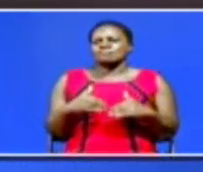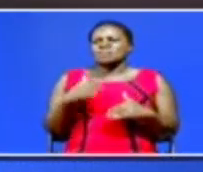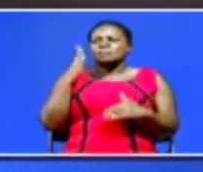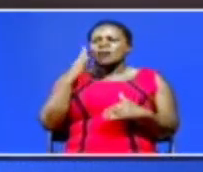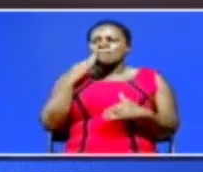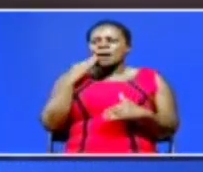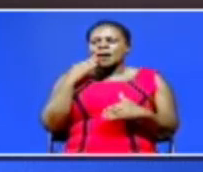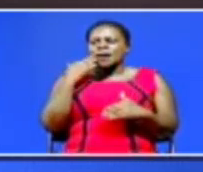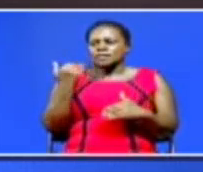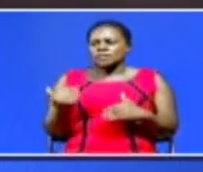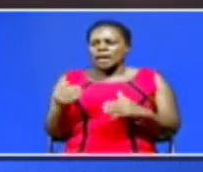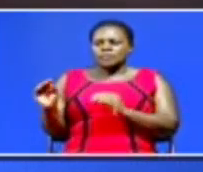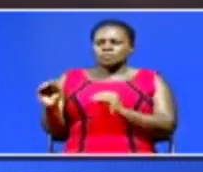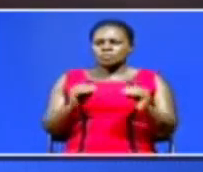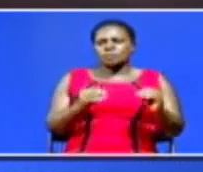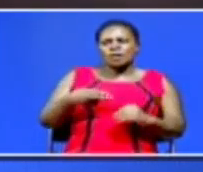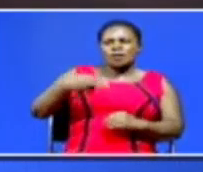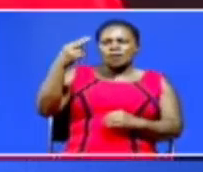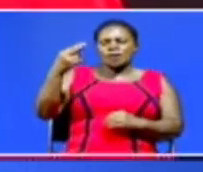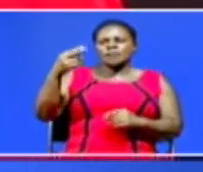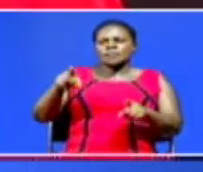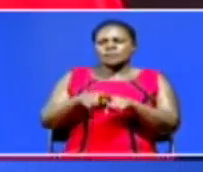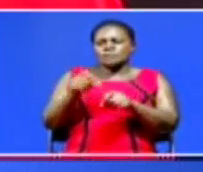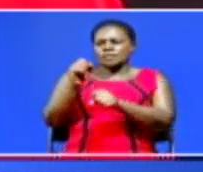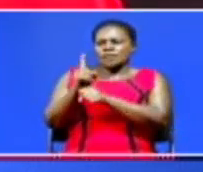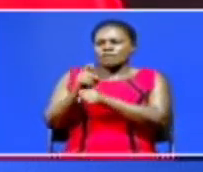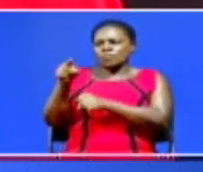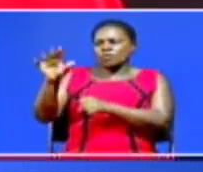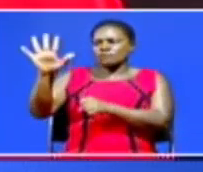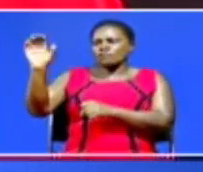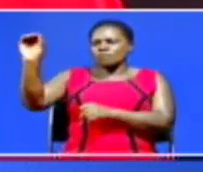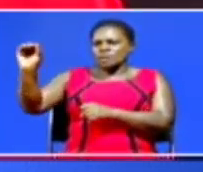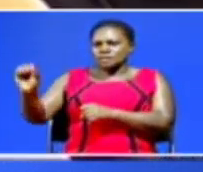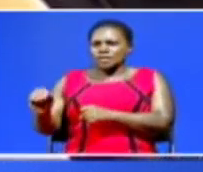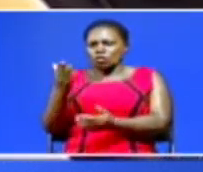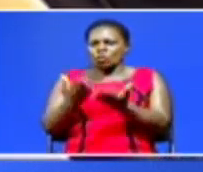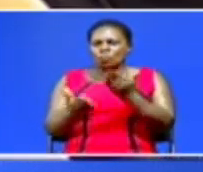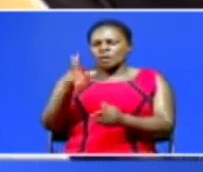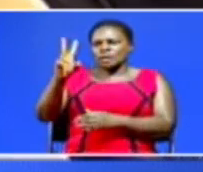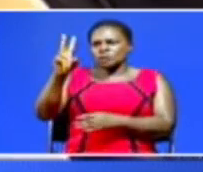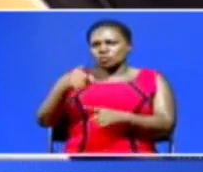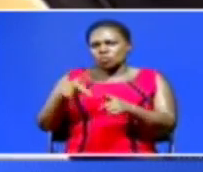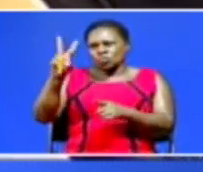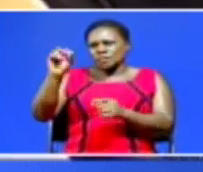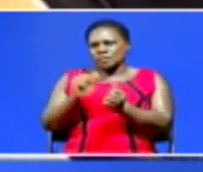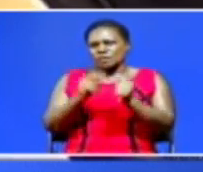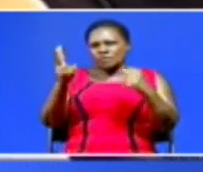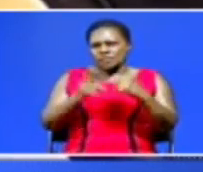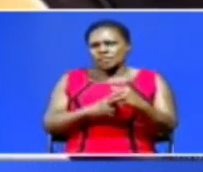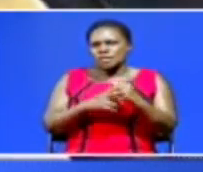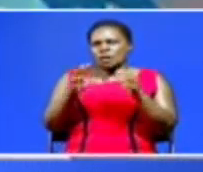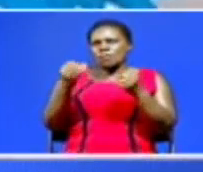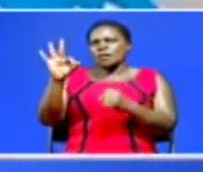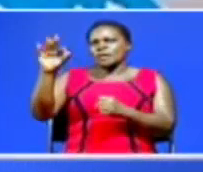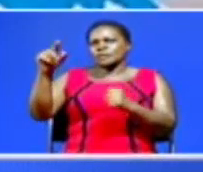Mother-to-child transmission rates remains high at a prevalence rate of 11.5% compared to the year 2017, where prevalence rate